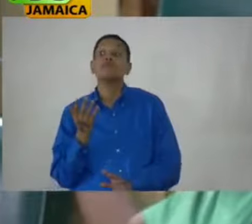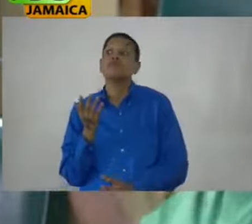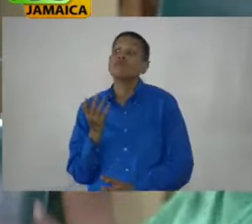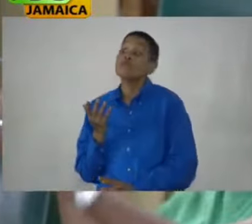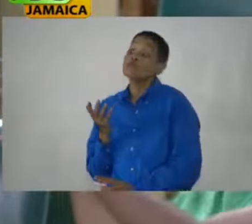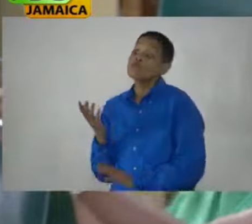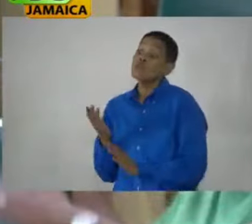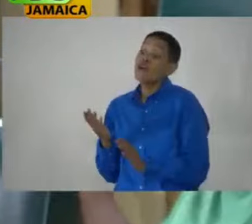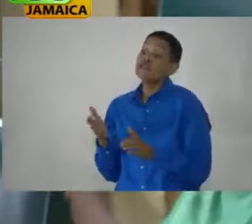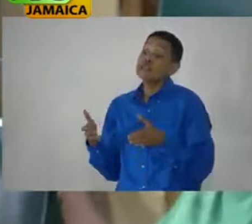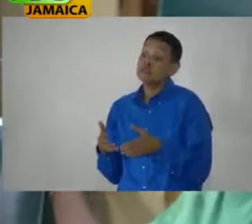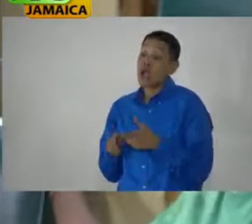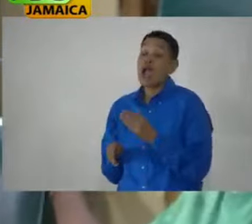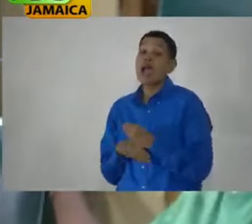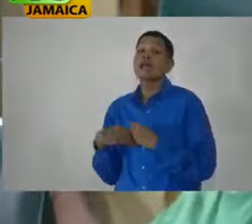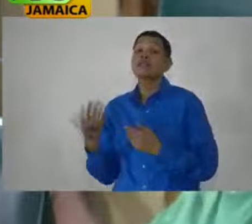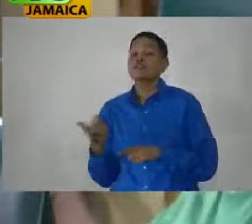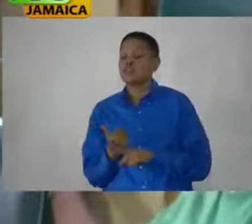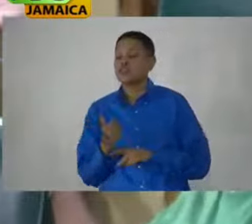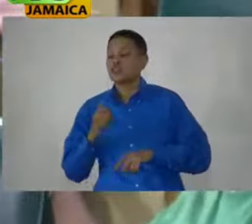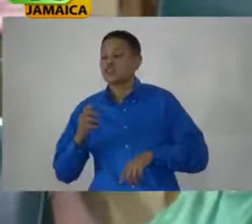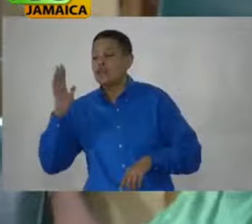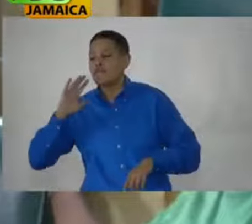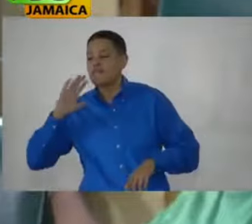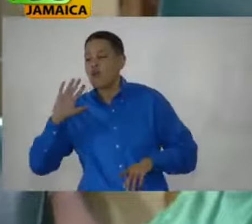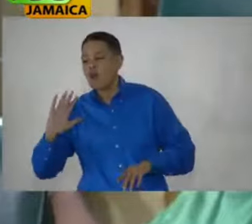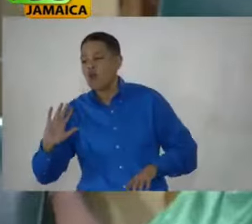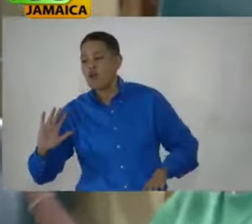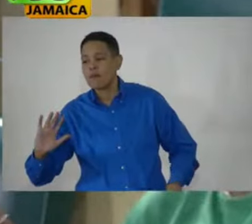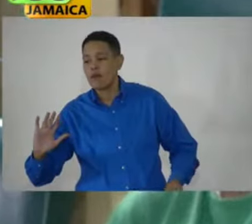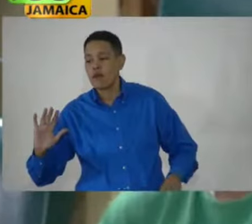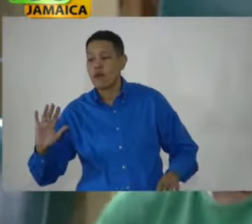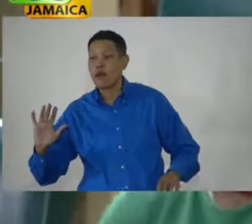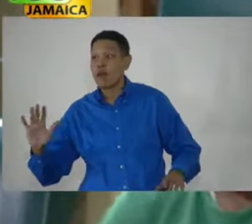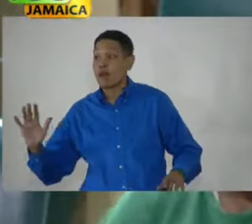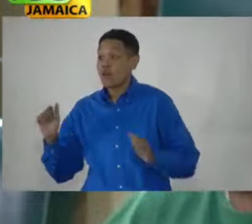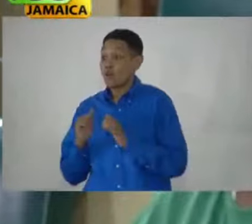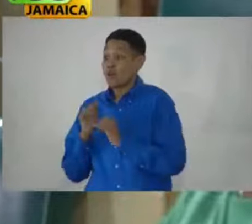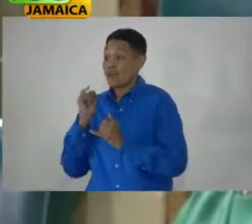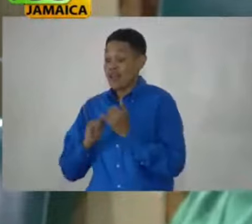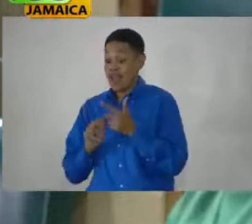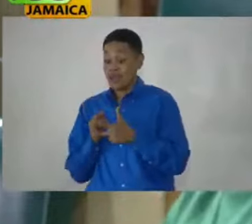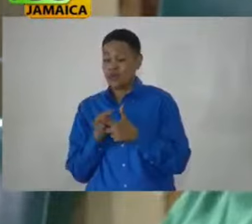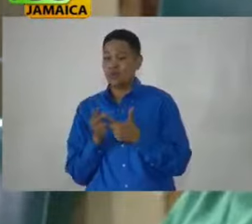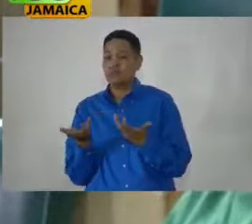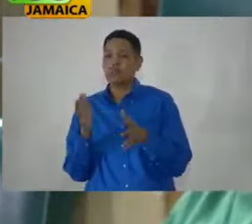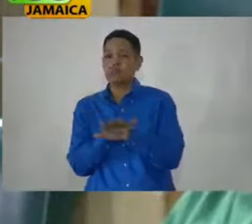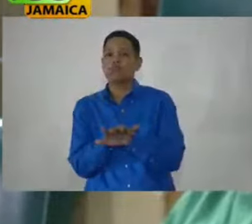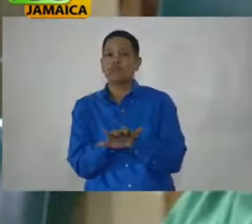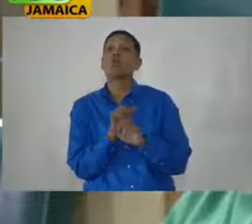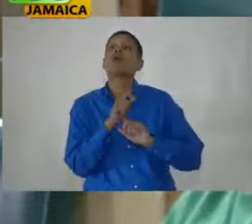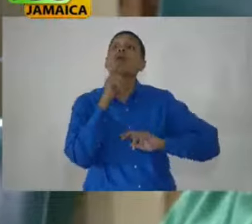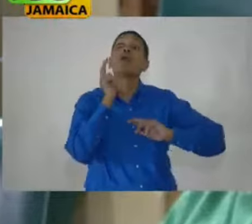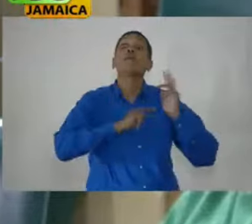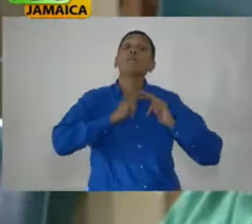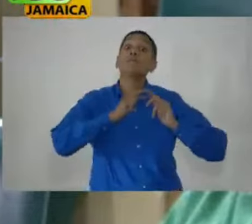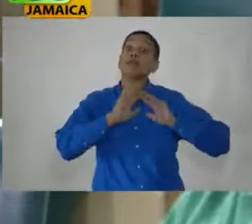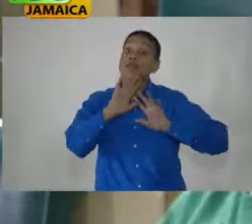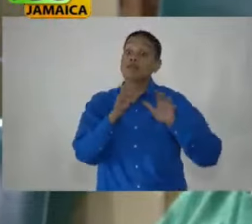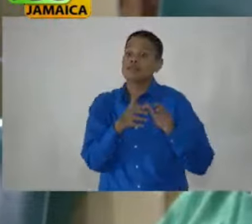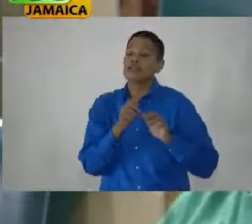branch, merging the former with the latter, and the reorganized regional building